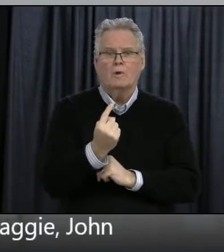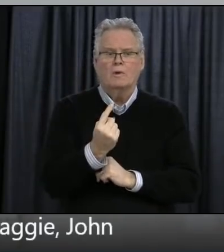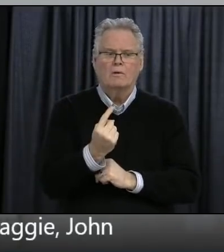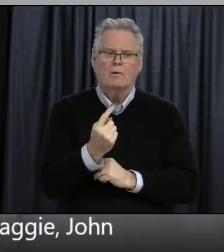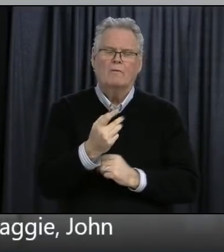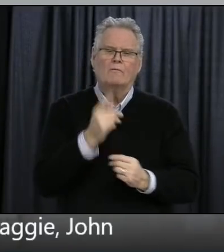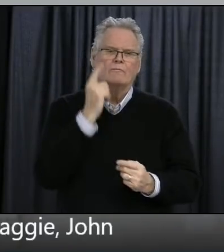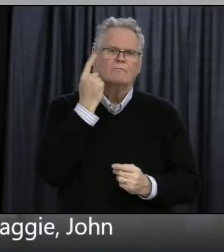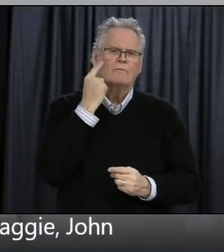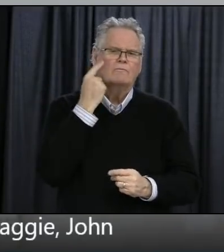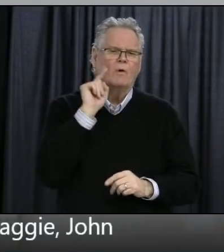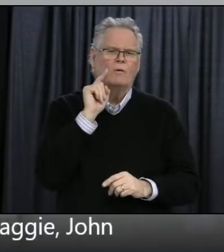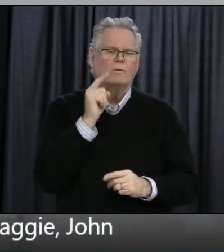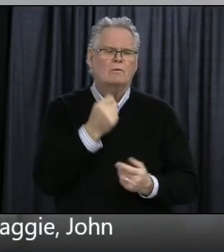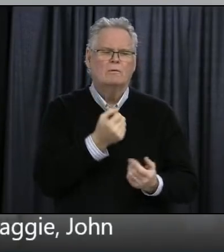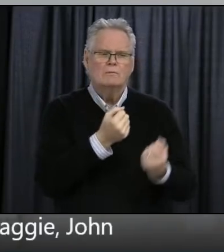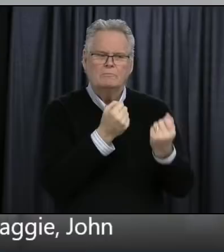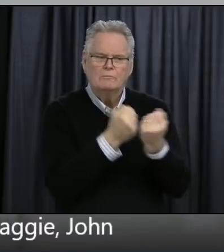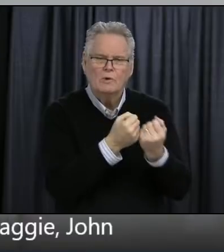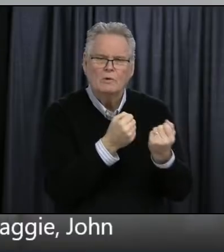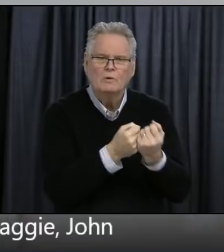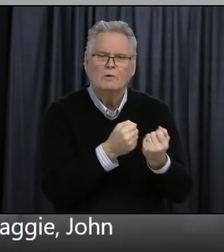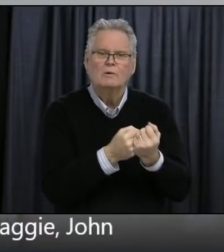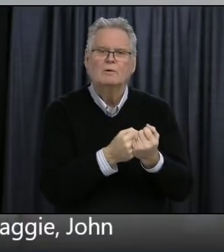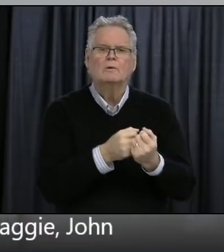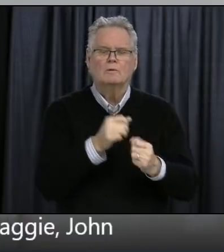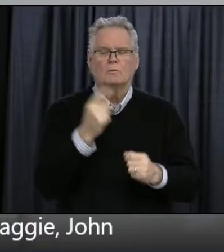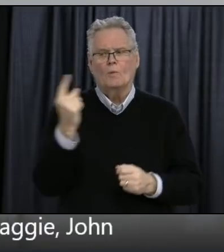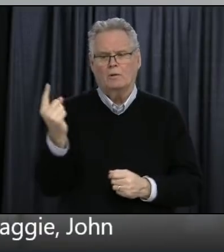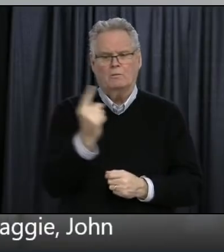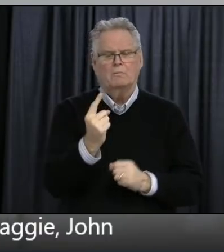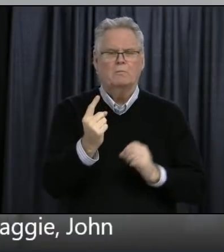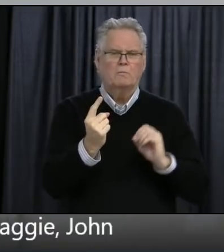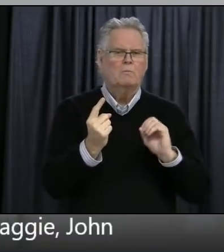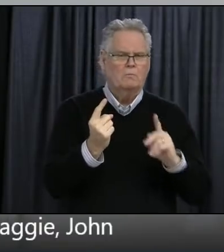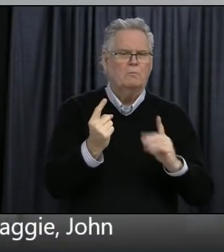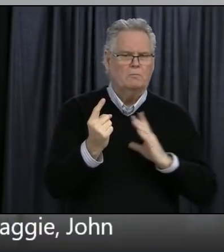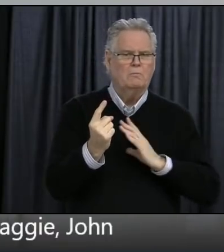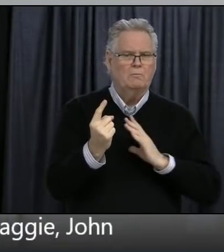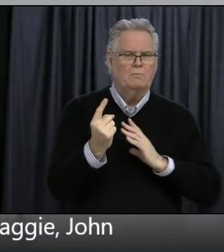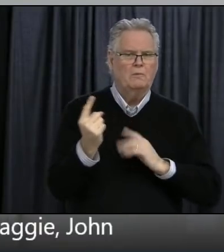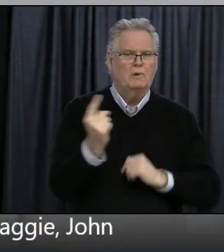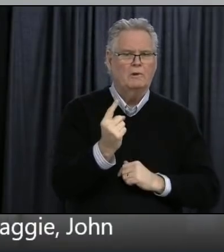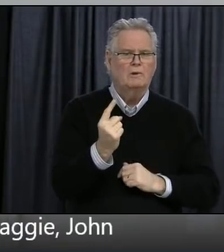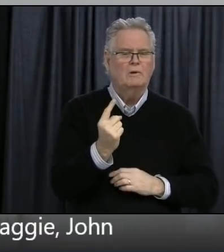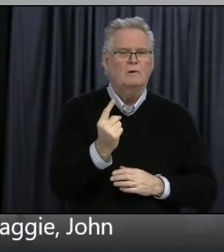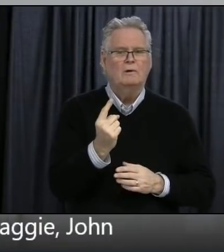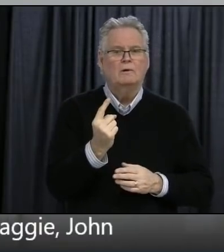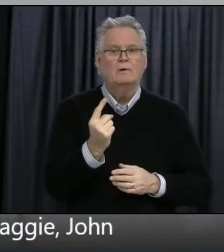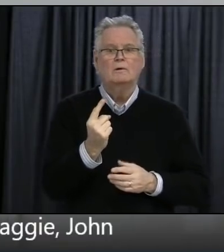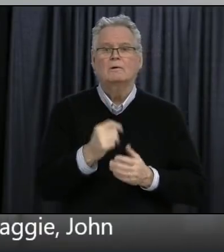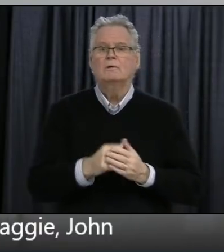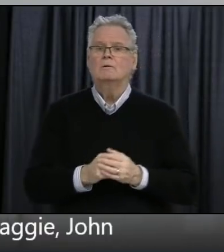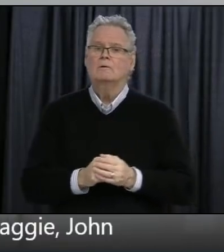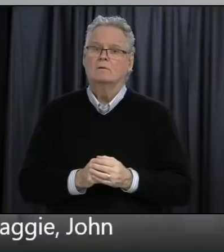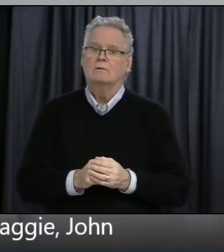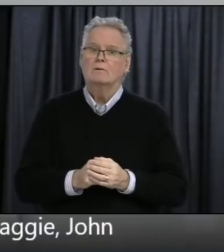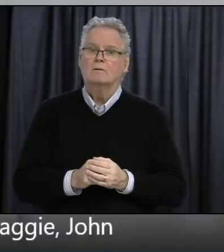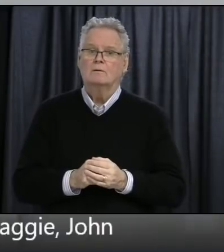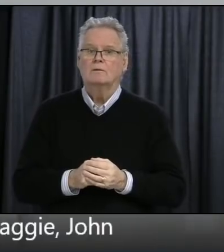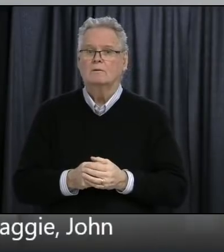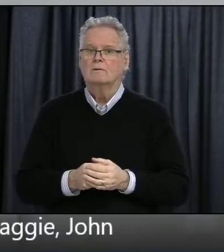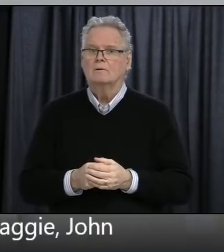emotional. There are also exemptions available for people who are